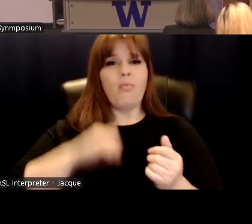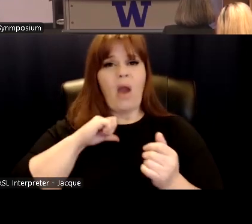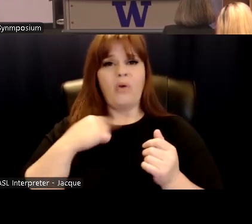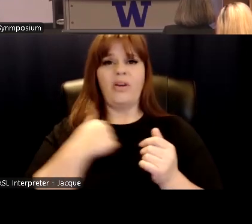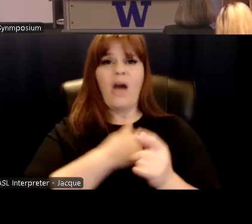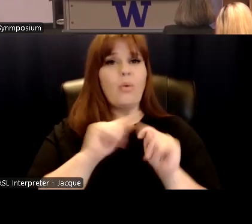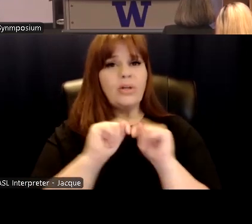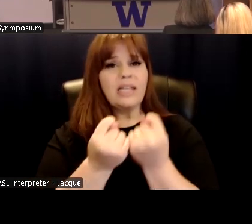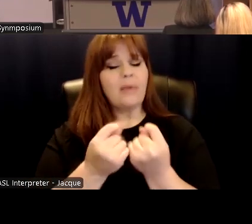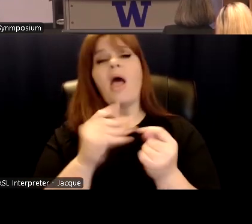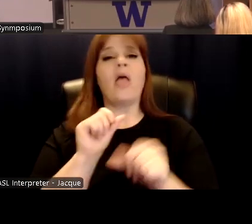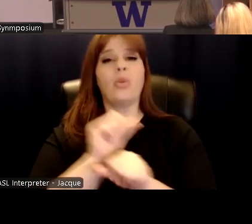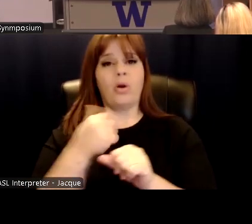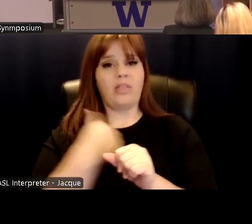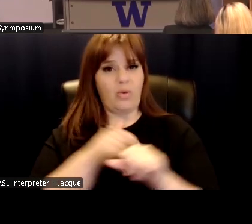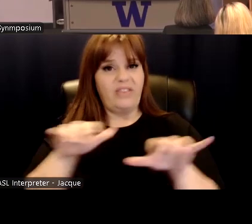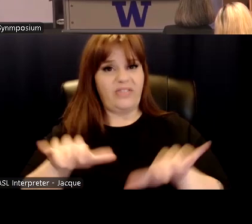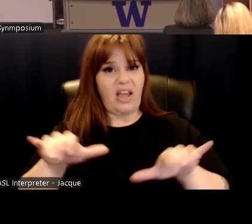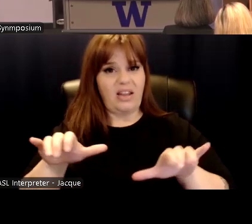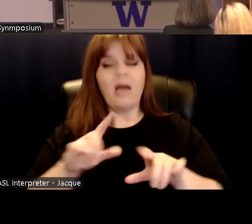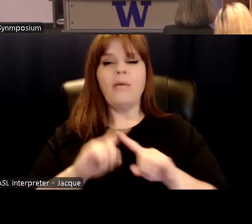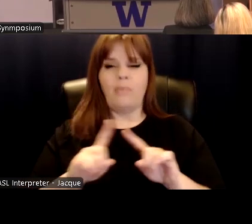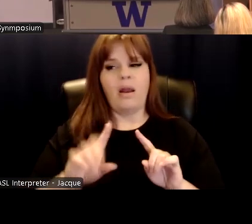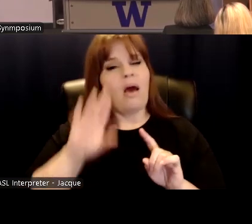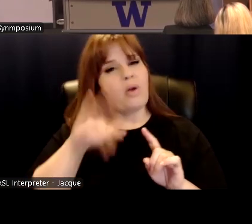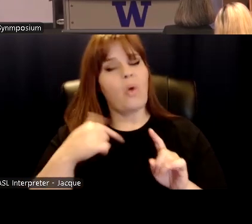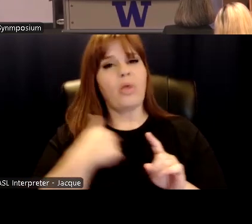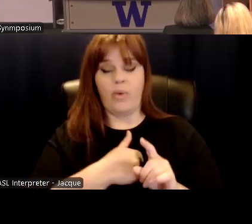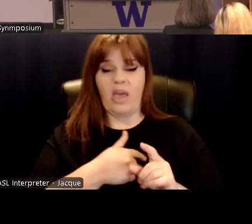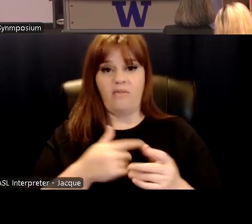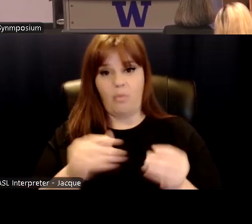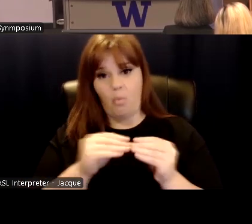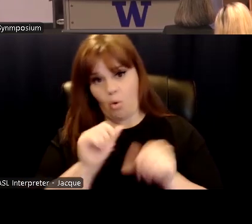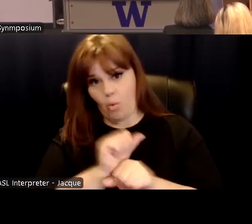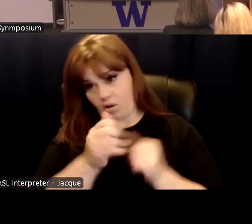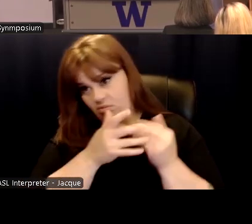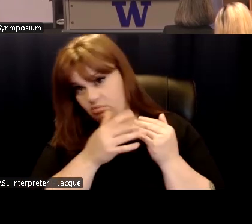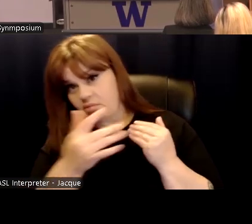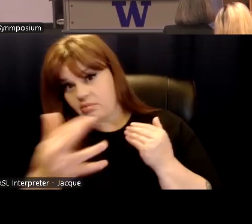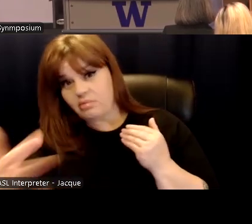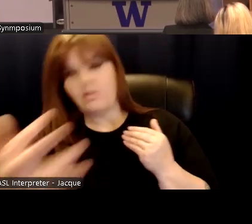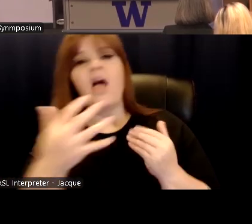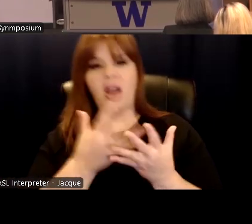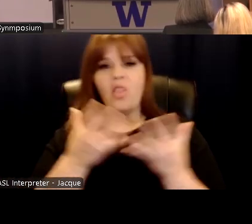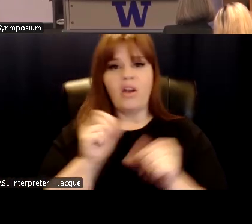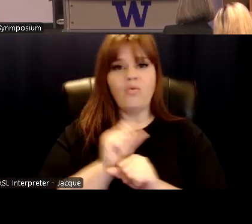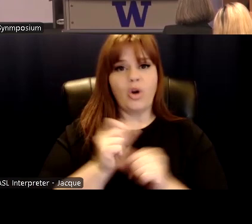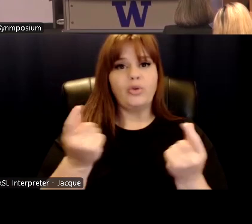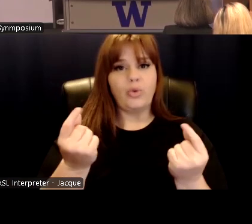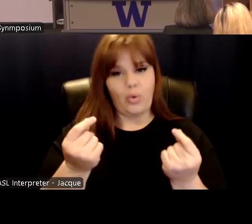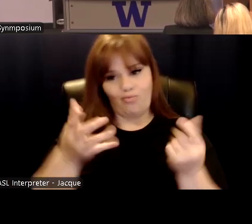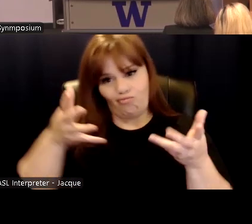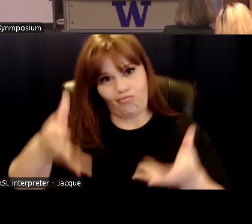team and the work that we've done. But I know that we have a long road ahead of us and a lot of work to do. And